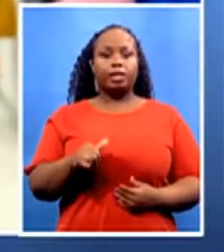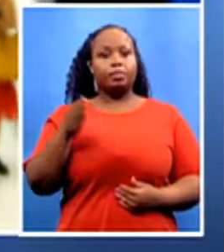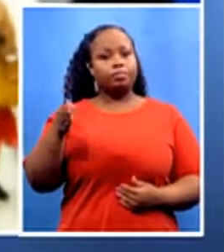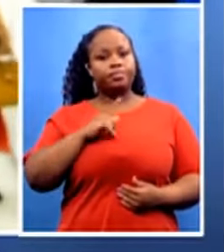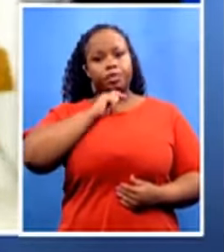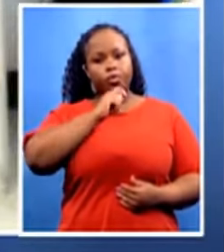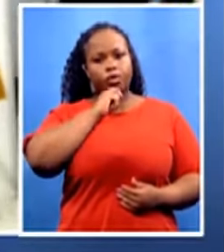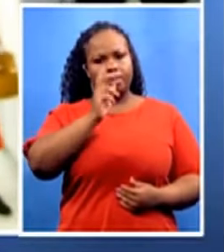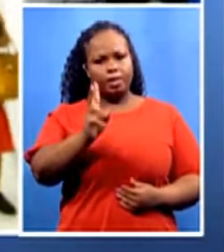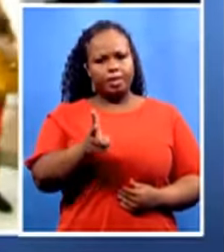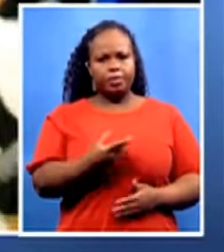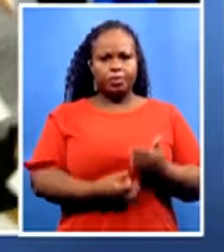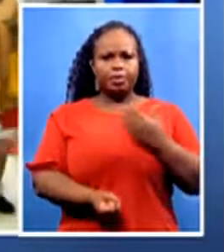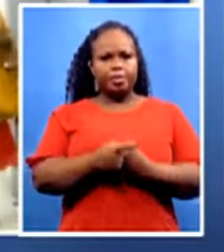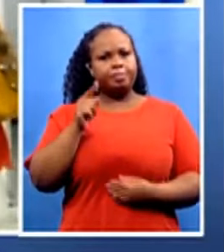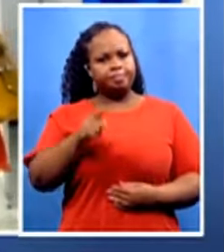the latest?